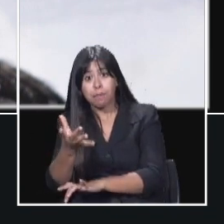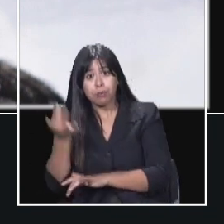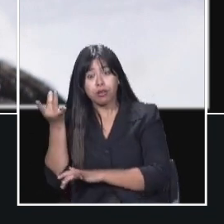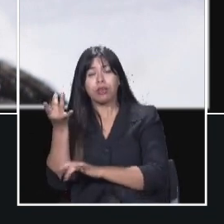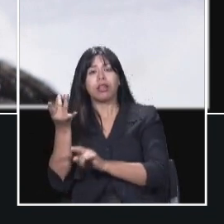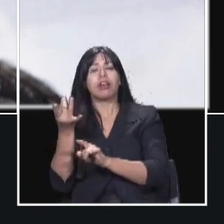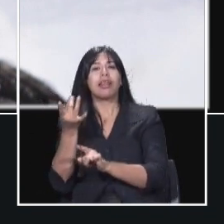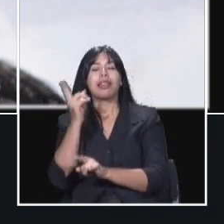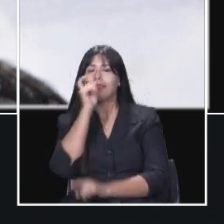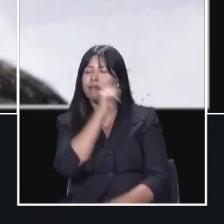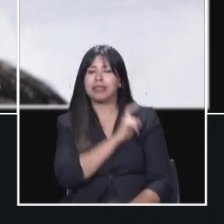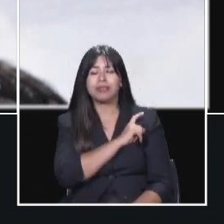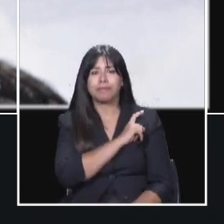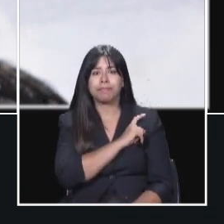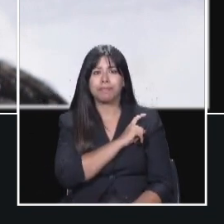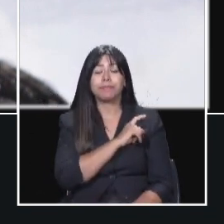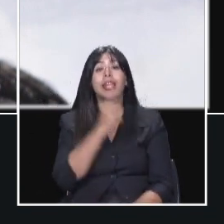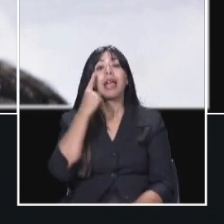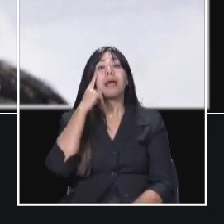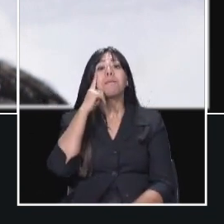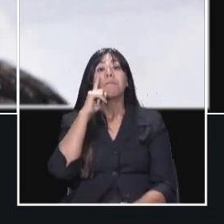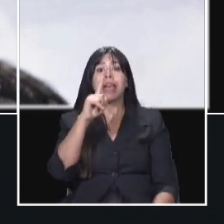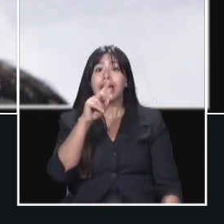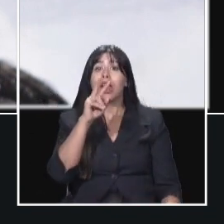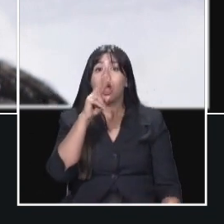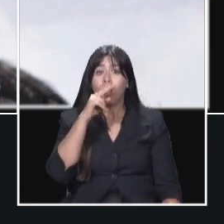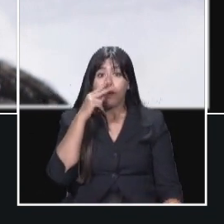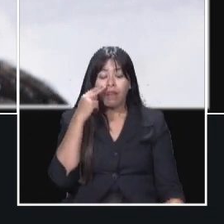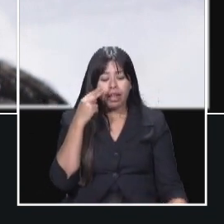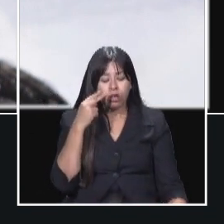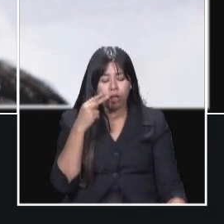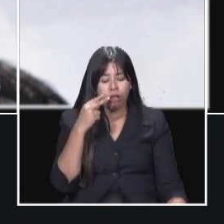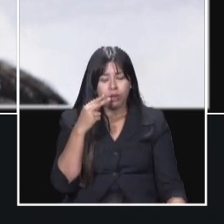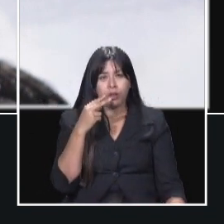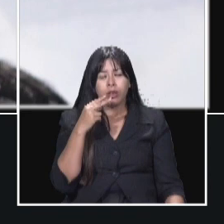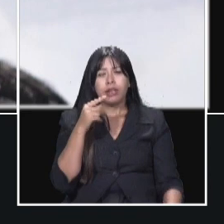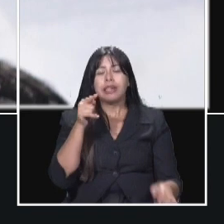smell is a problem that biology,